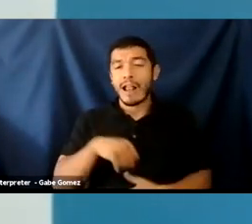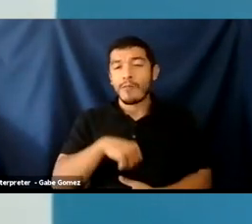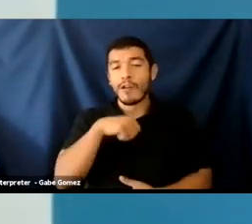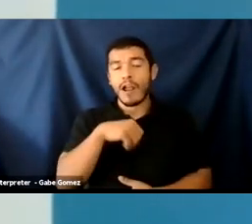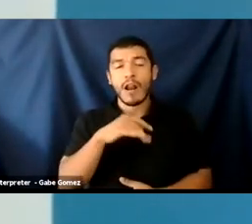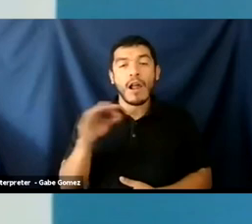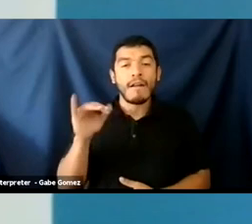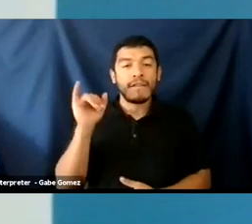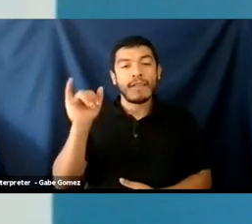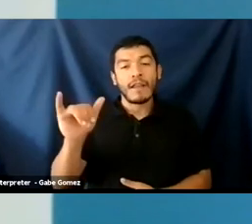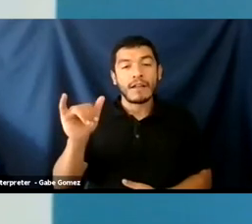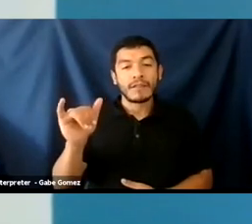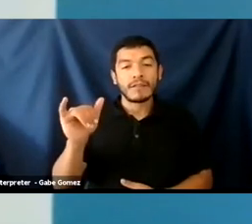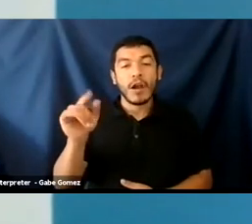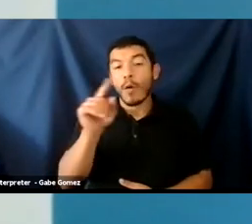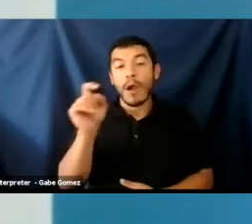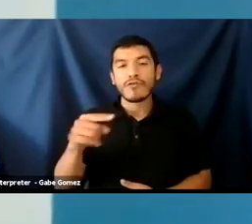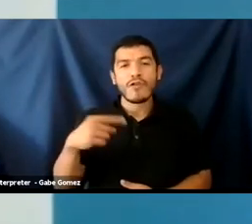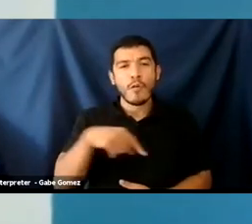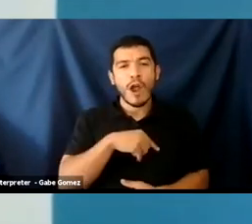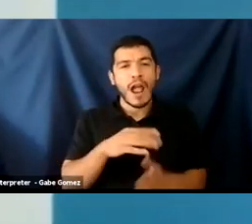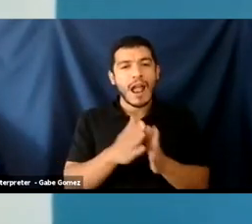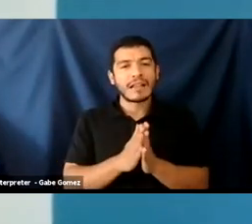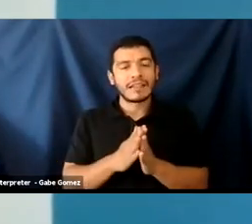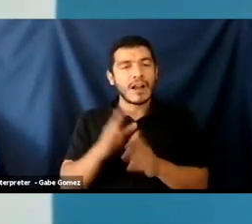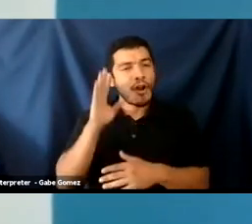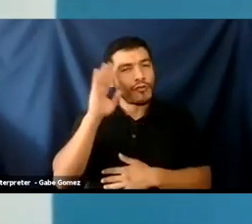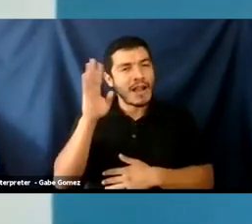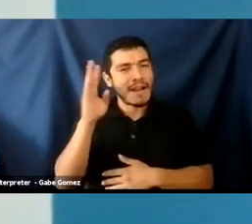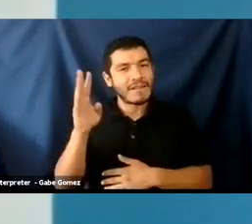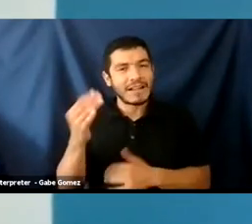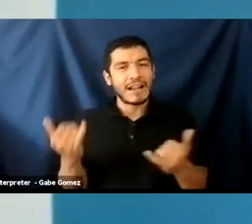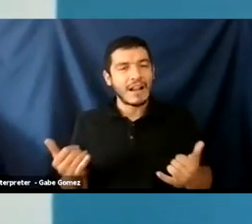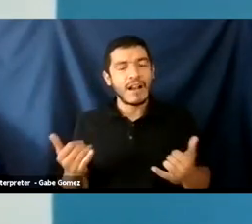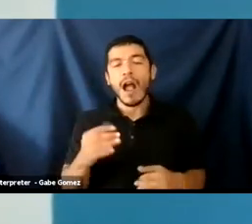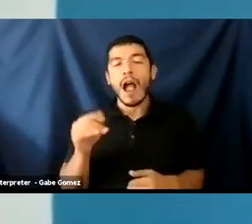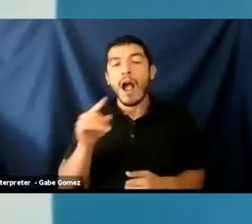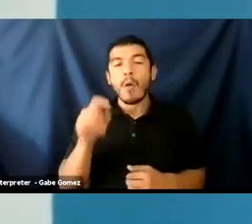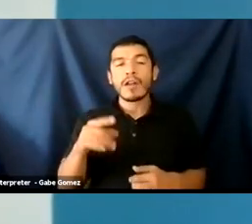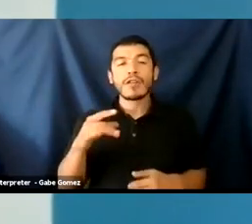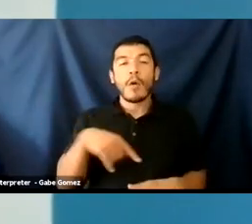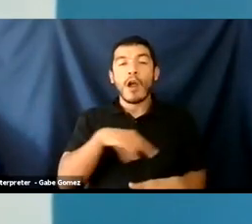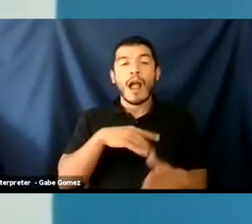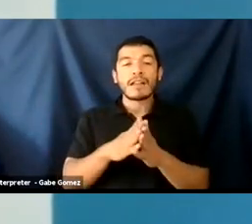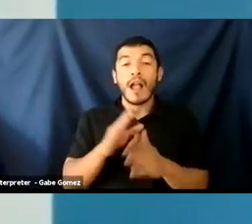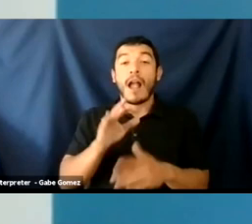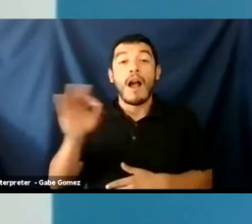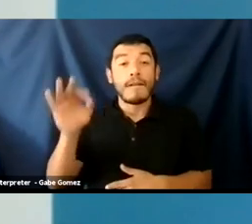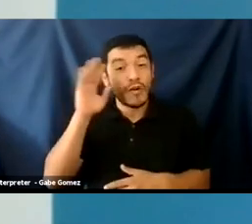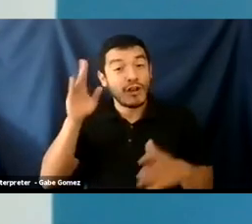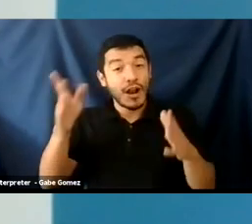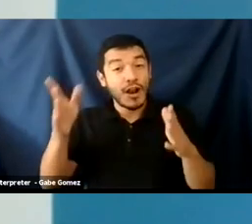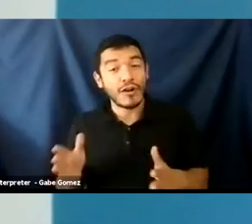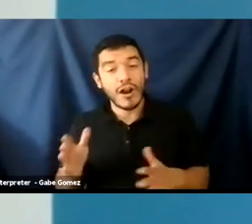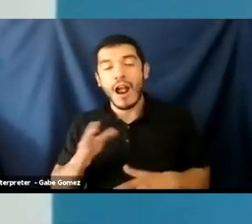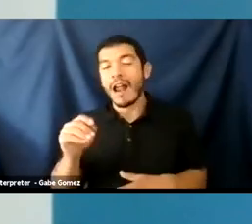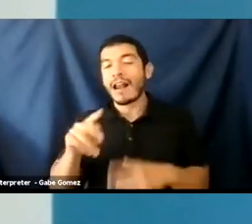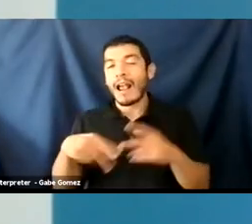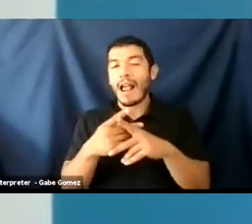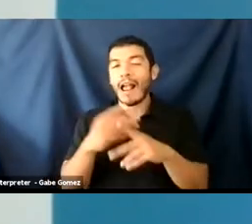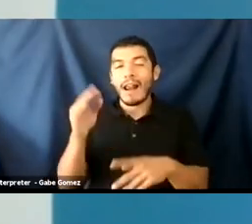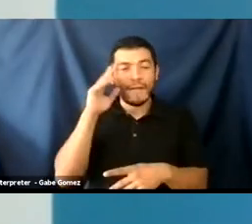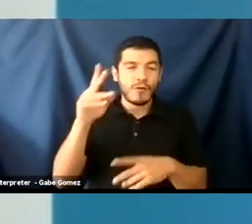the questions we're asking creatively, the questions we're asking of creators, the kind of creators and storytellers that we